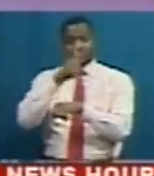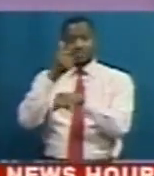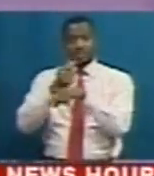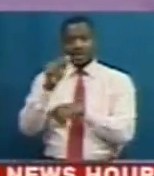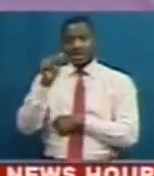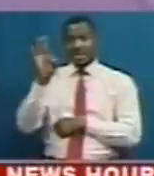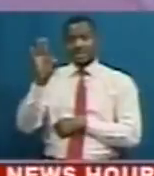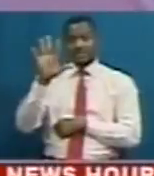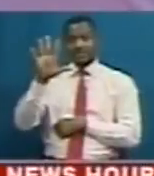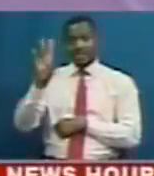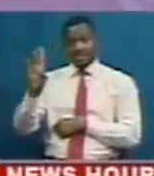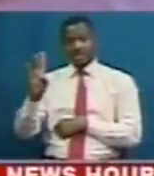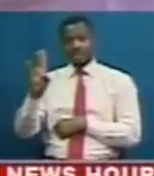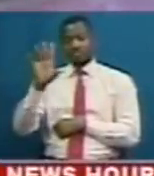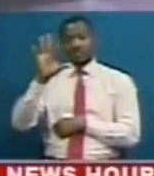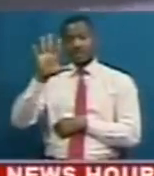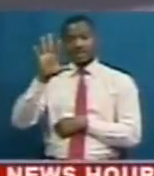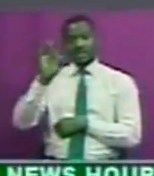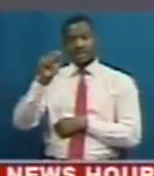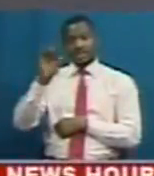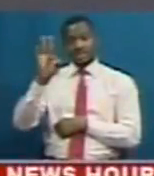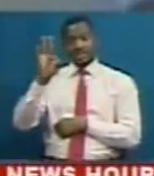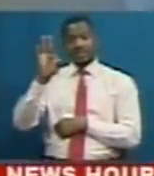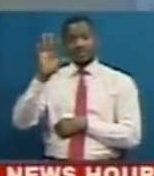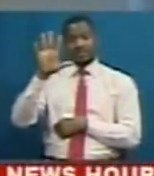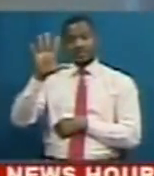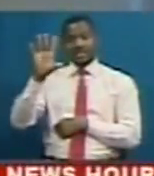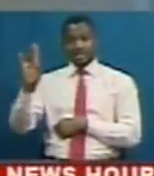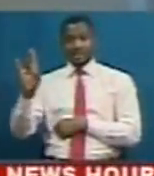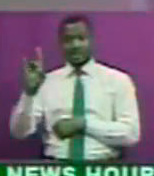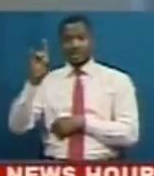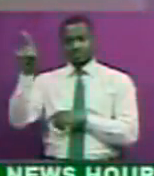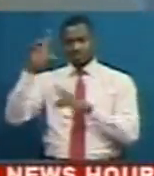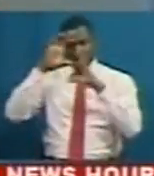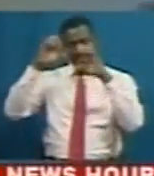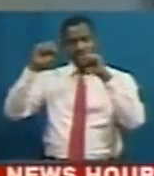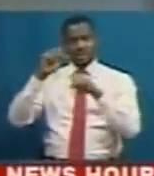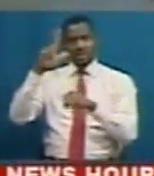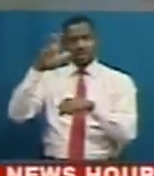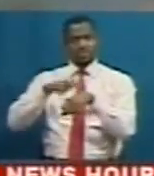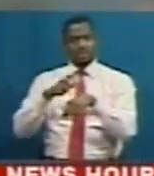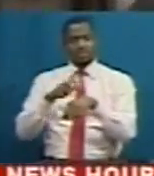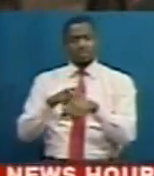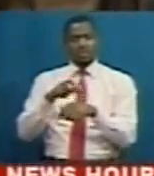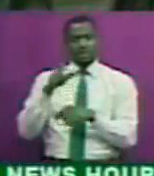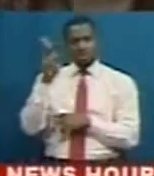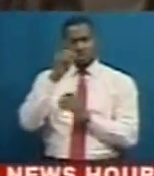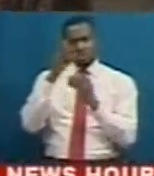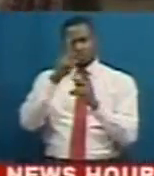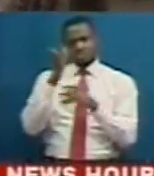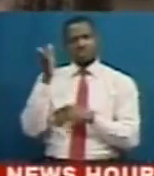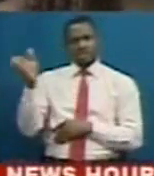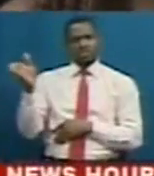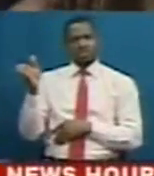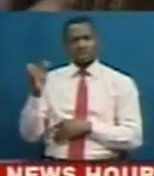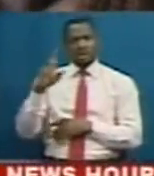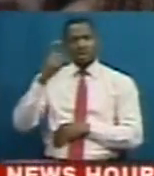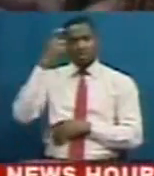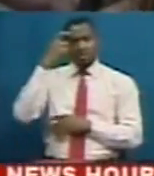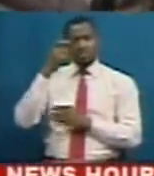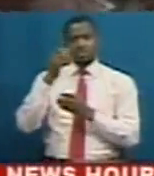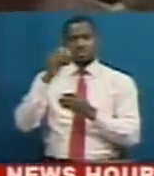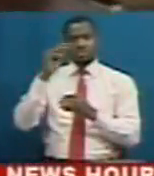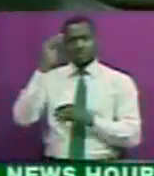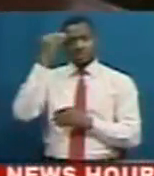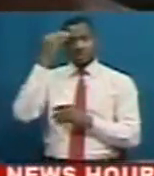in 1958 and was president three times, and old Achimotans were at the event. The Minister for